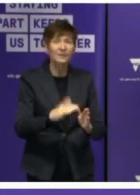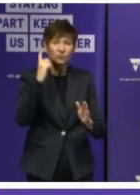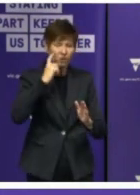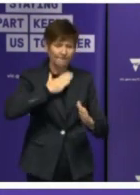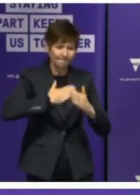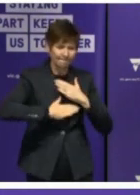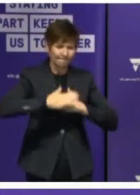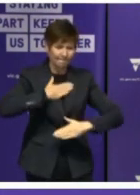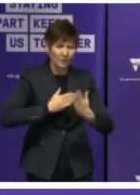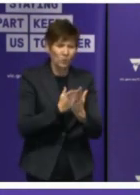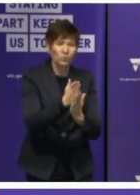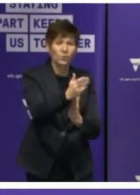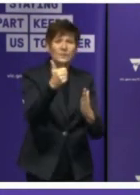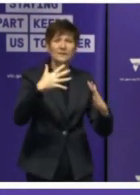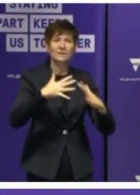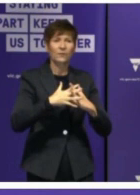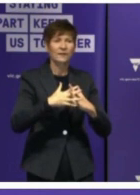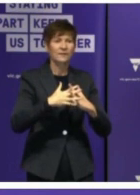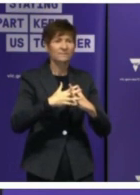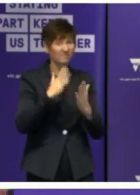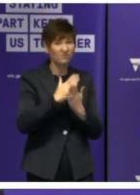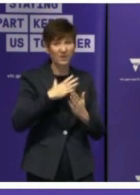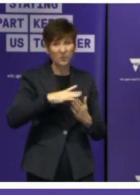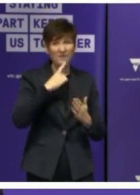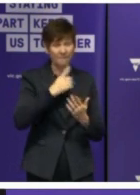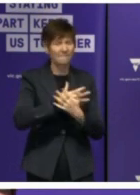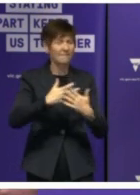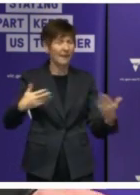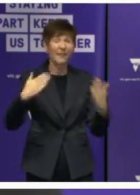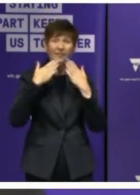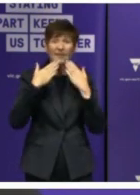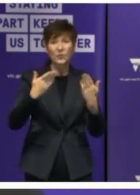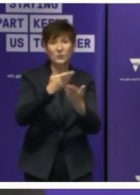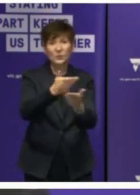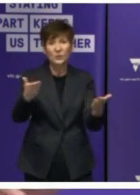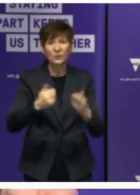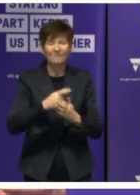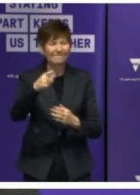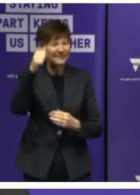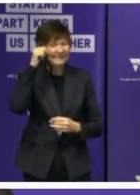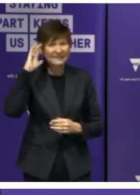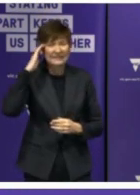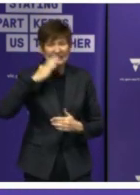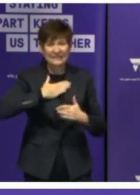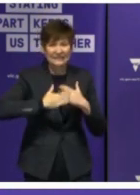and just say how proud I am of all those Victorians who are doing it tough but following those rules. It's so, so